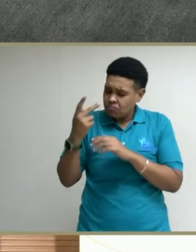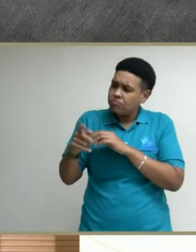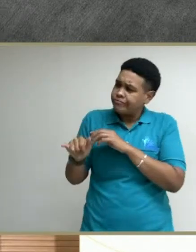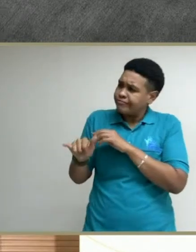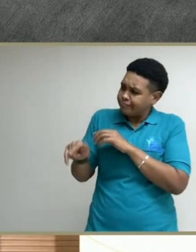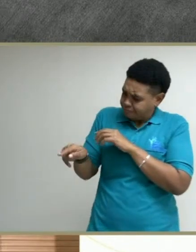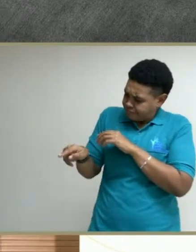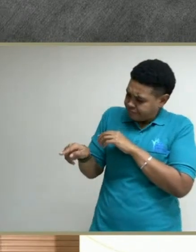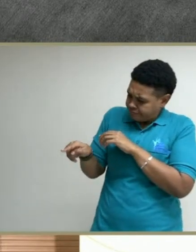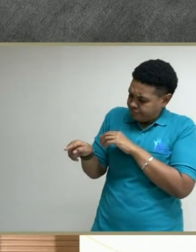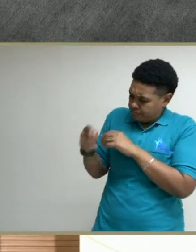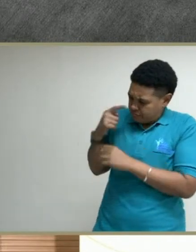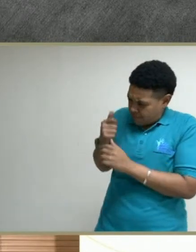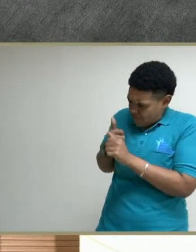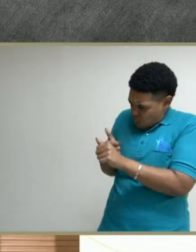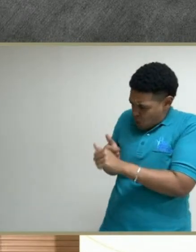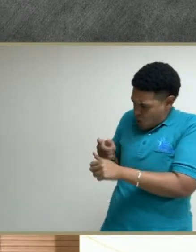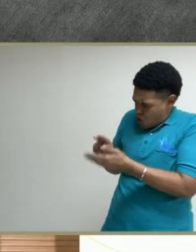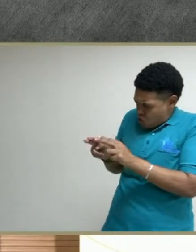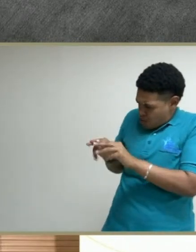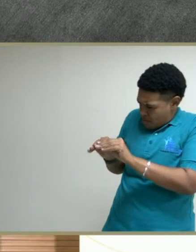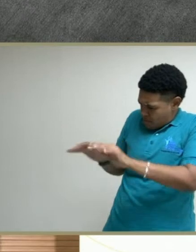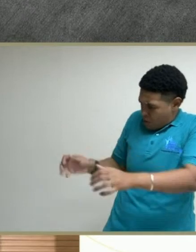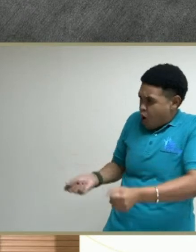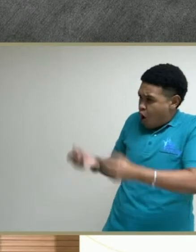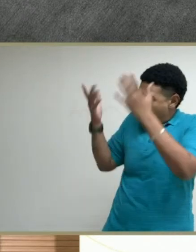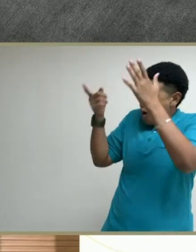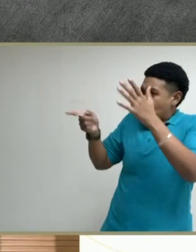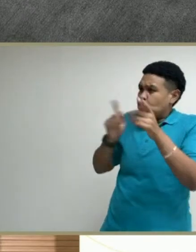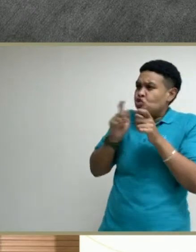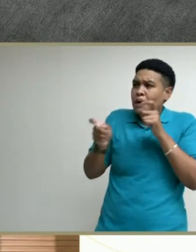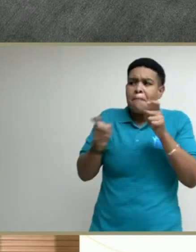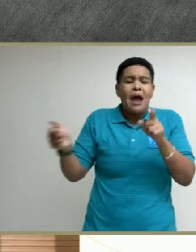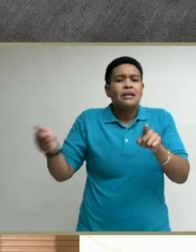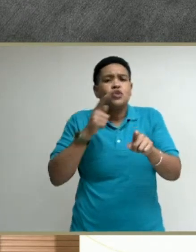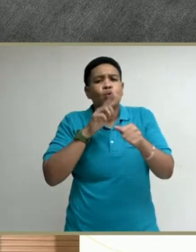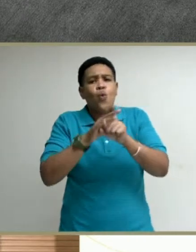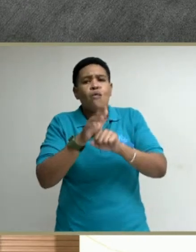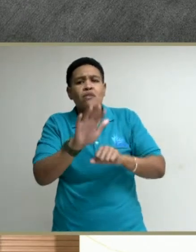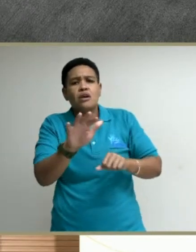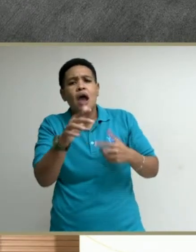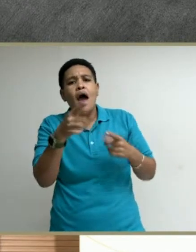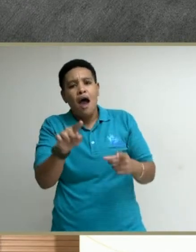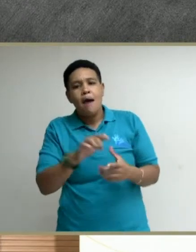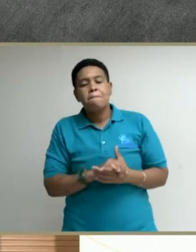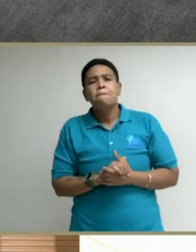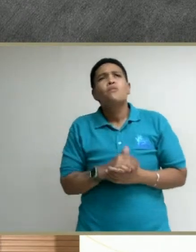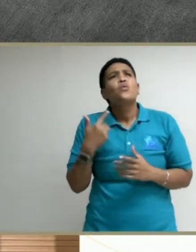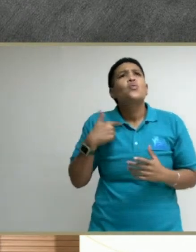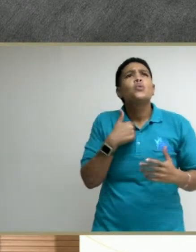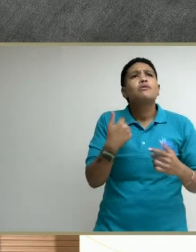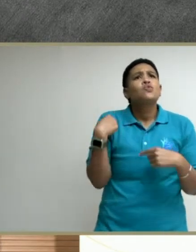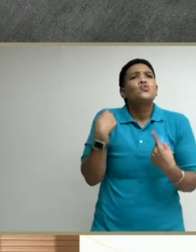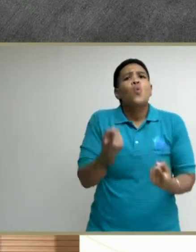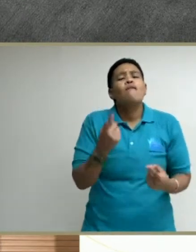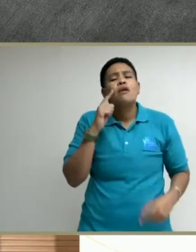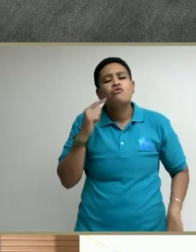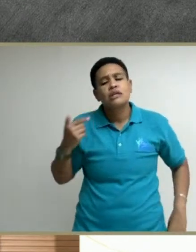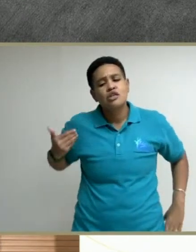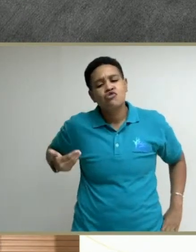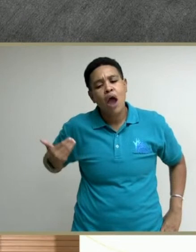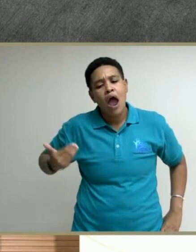we continue to track to see where we are in the management of the pandemic. And we have been